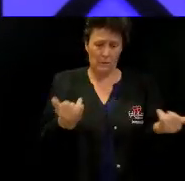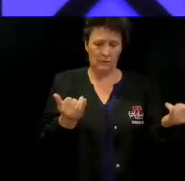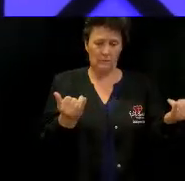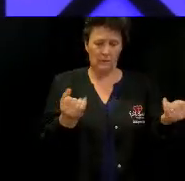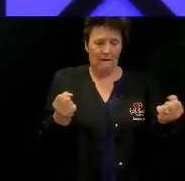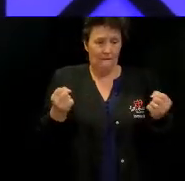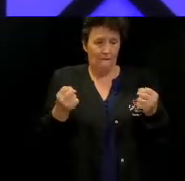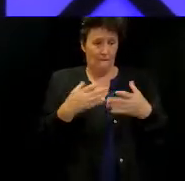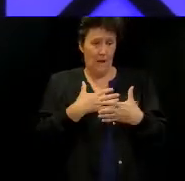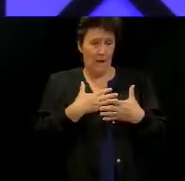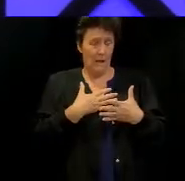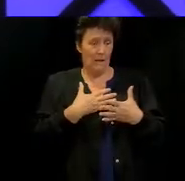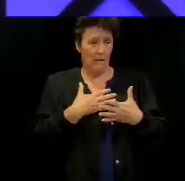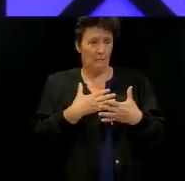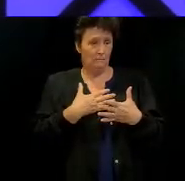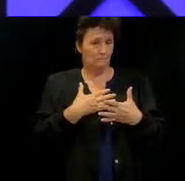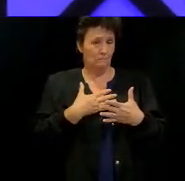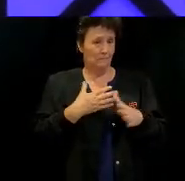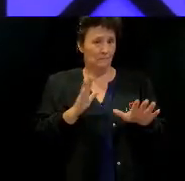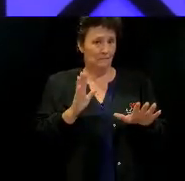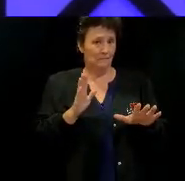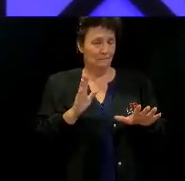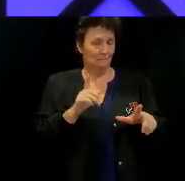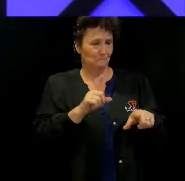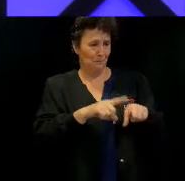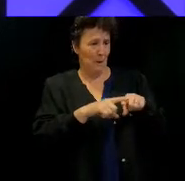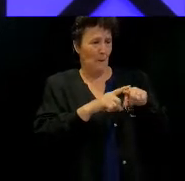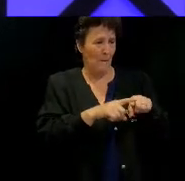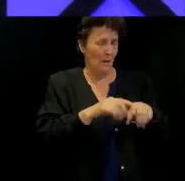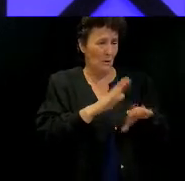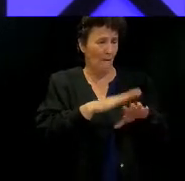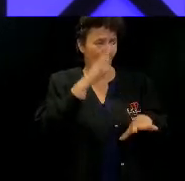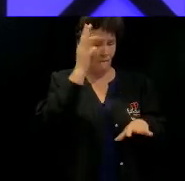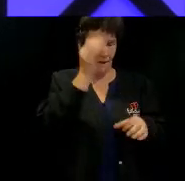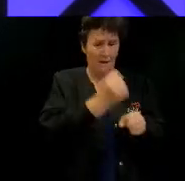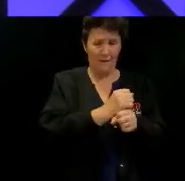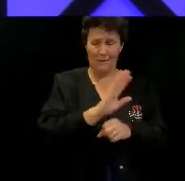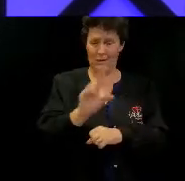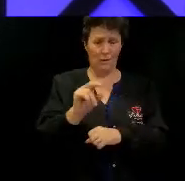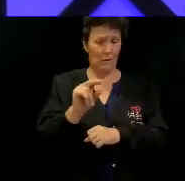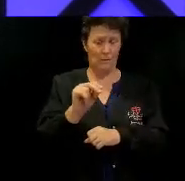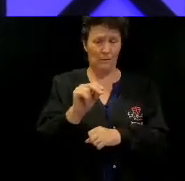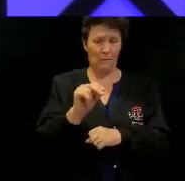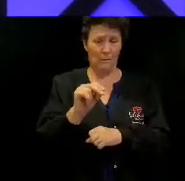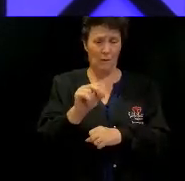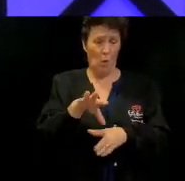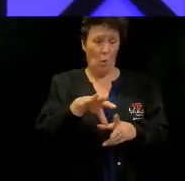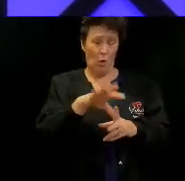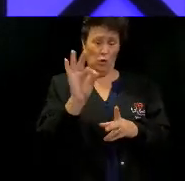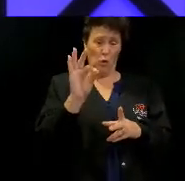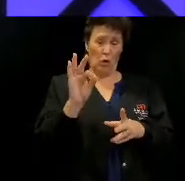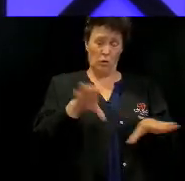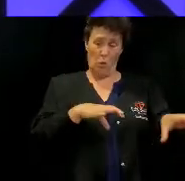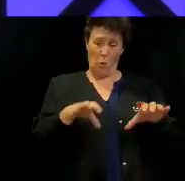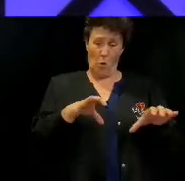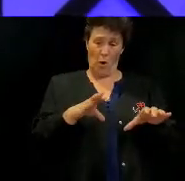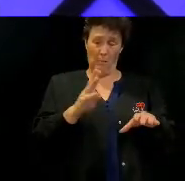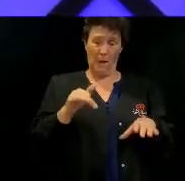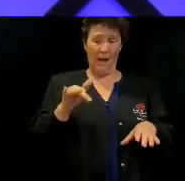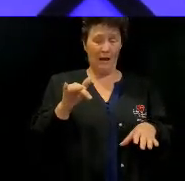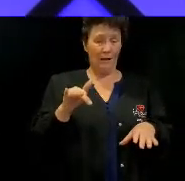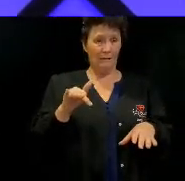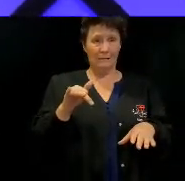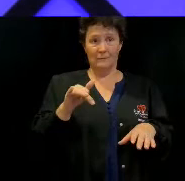tolerated is faith contaminated. So when we make a choice to operate, see, when we make a choice to operate, not by our emotions, but our faith, that's